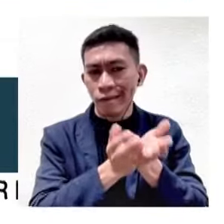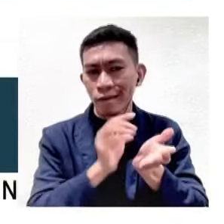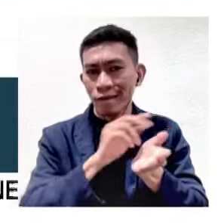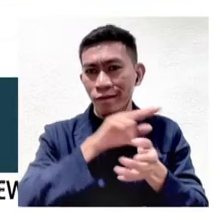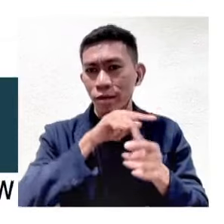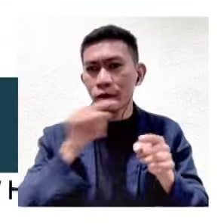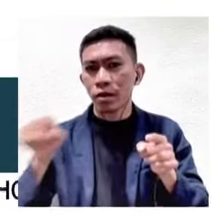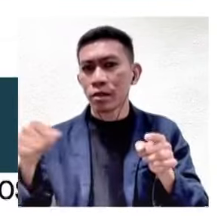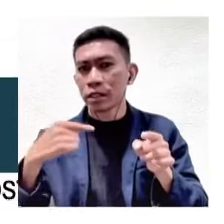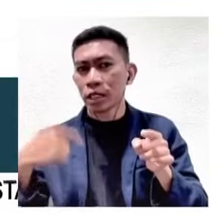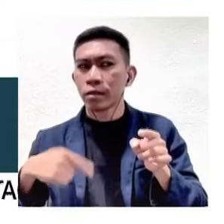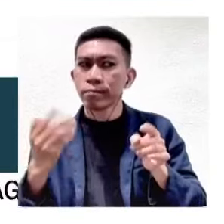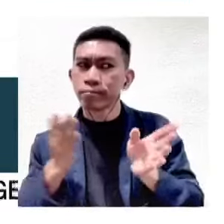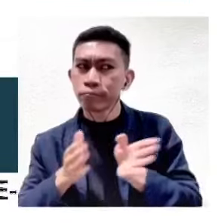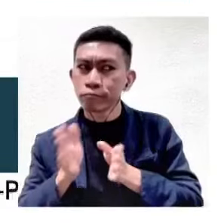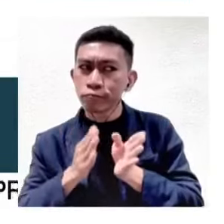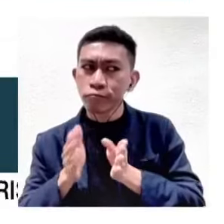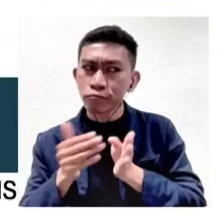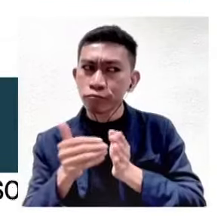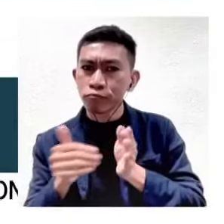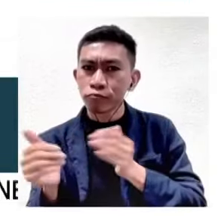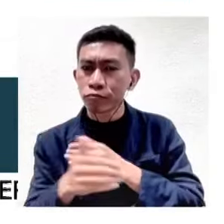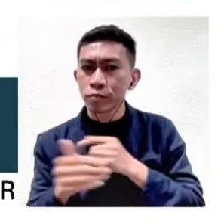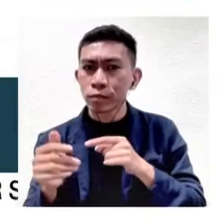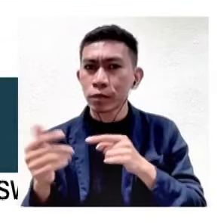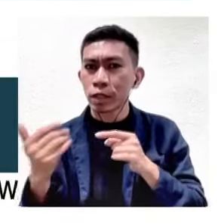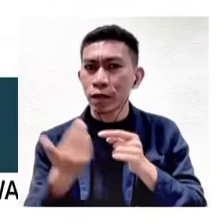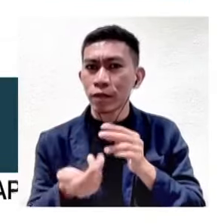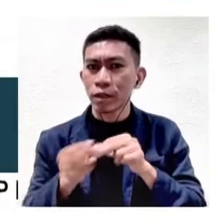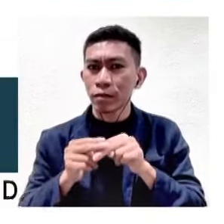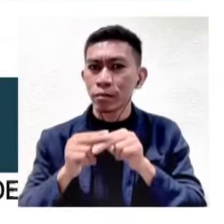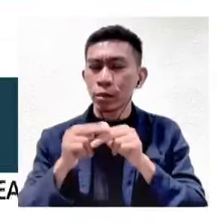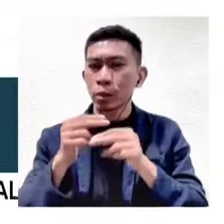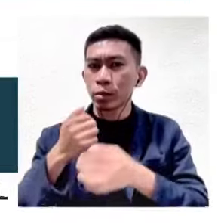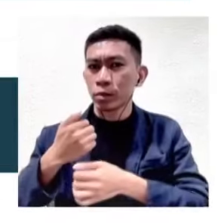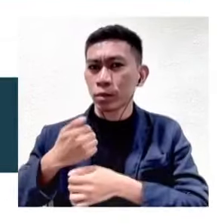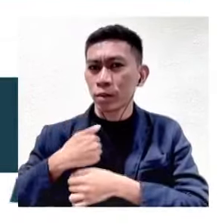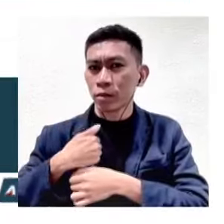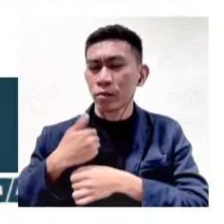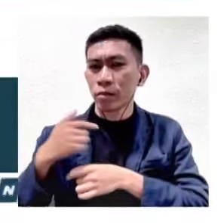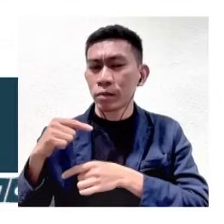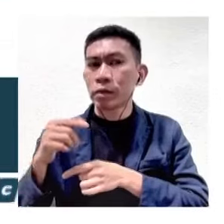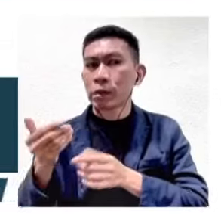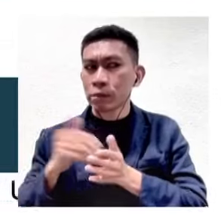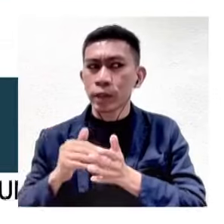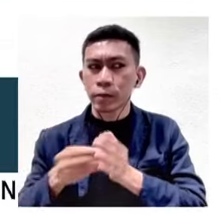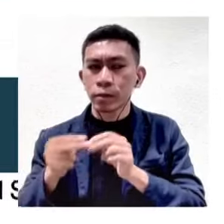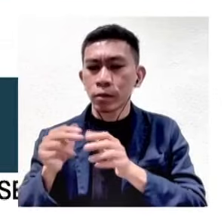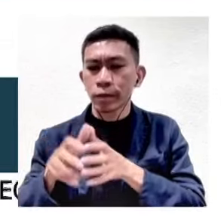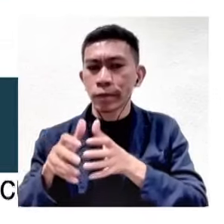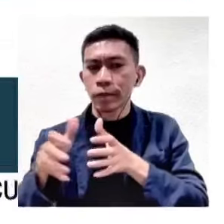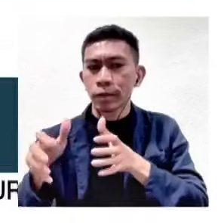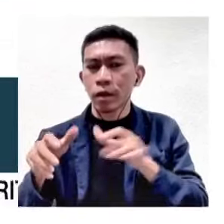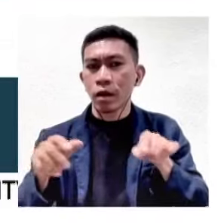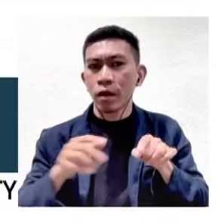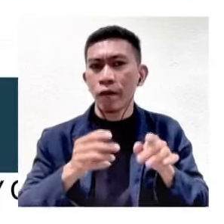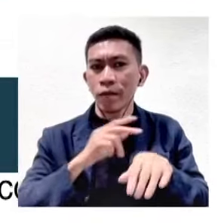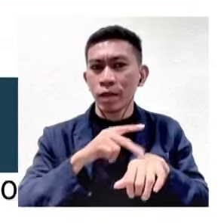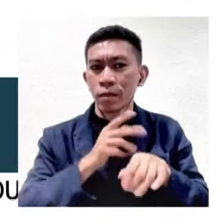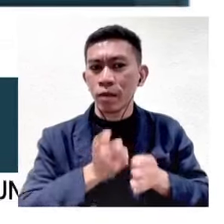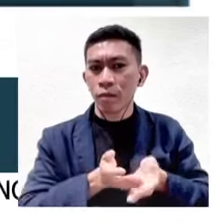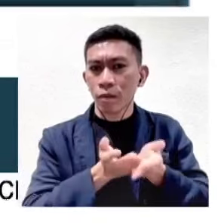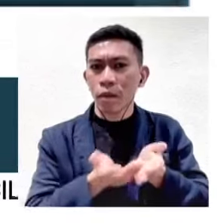it. They're deploying their forces in increasing numbers each time, to make it increasingly difficult every single time